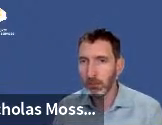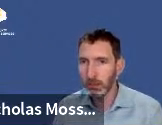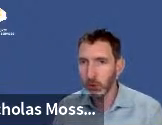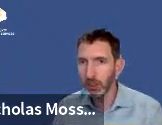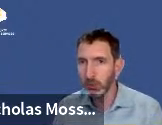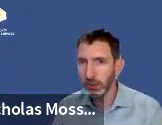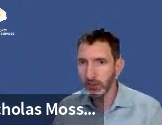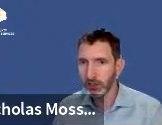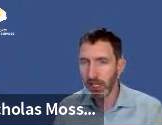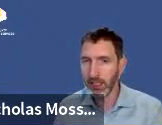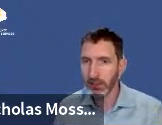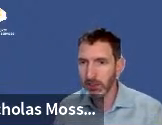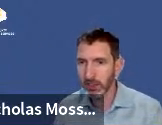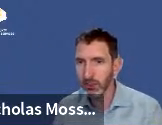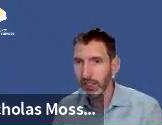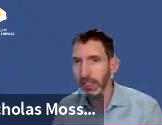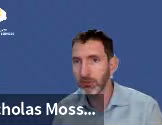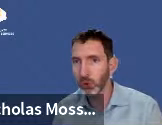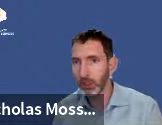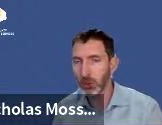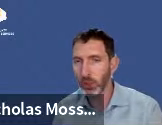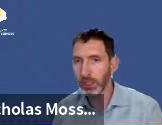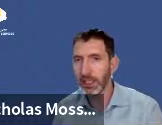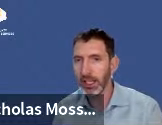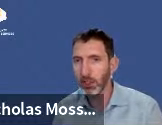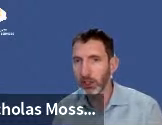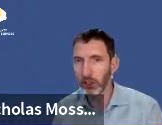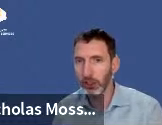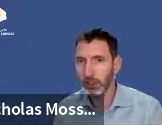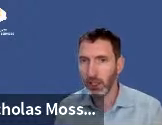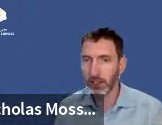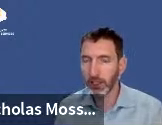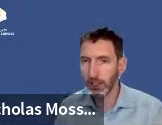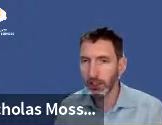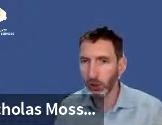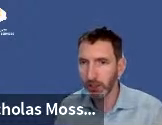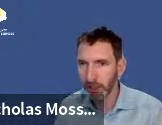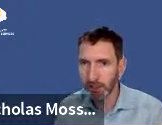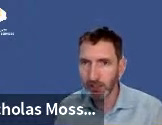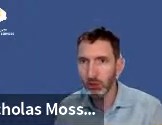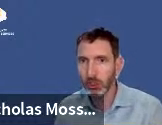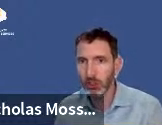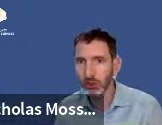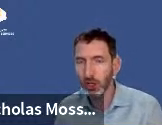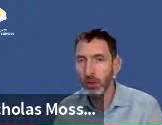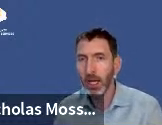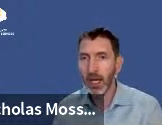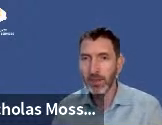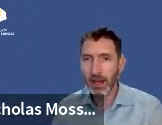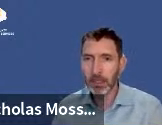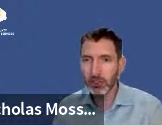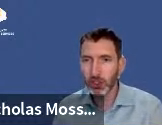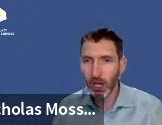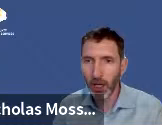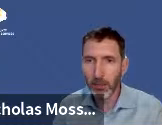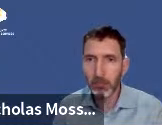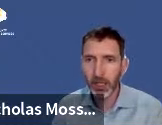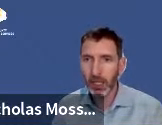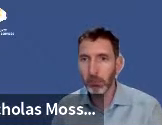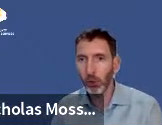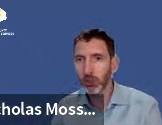We've really been moving with the state since the end of 2020 and are going to continue to do so. And that